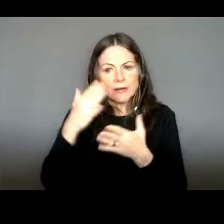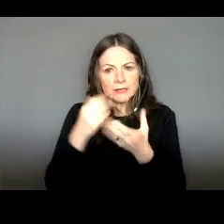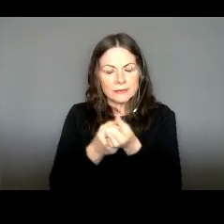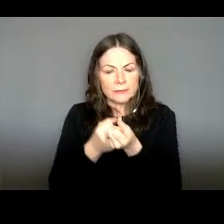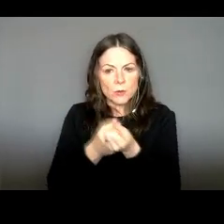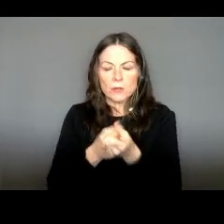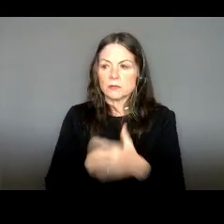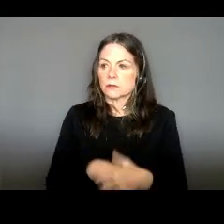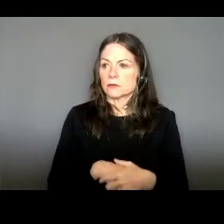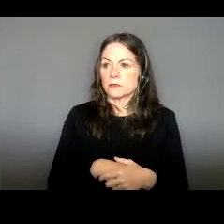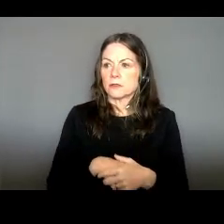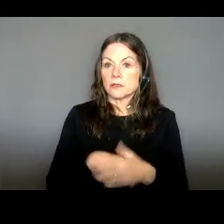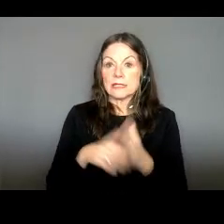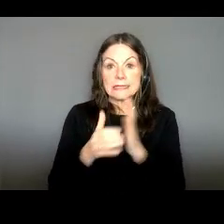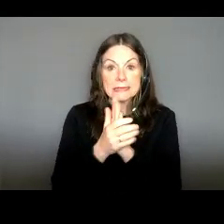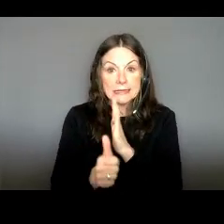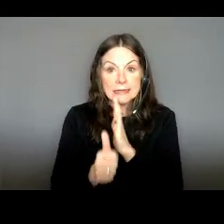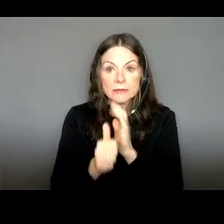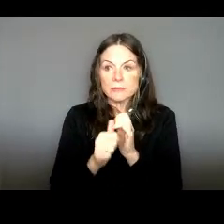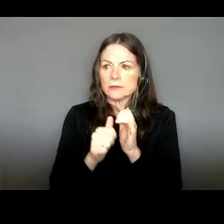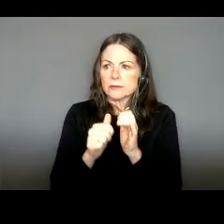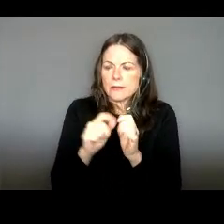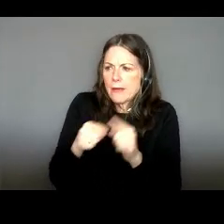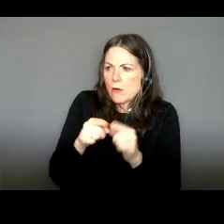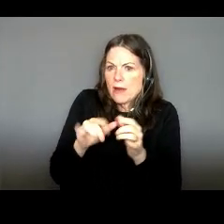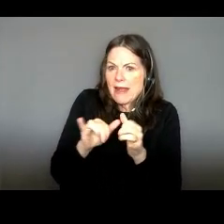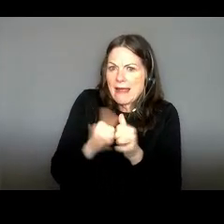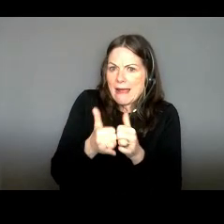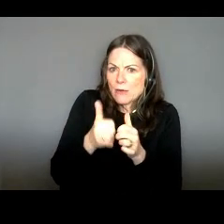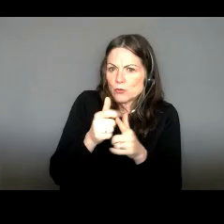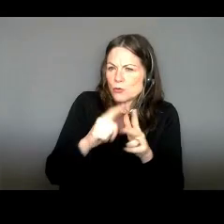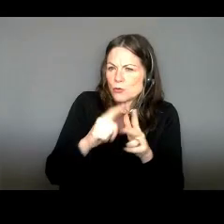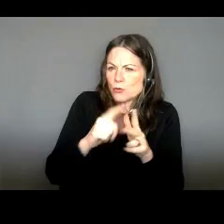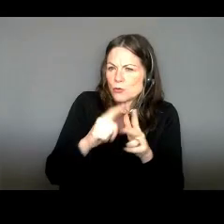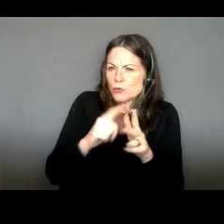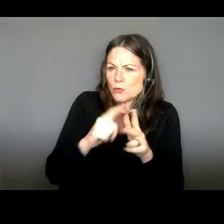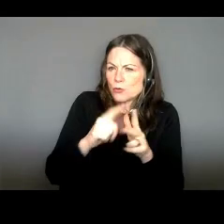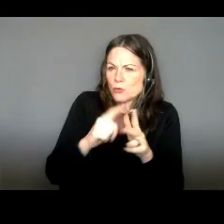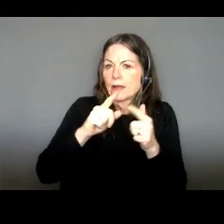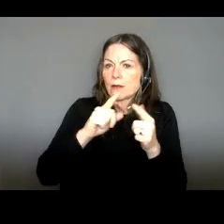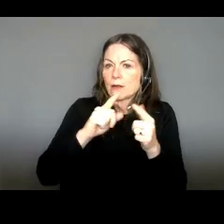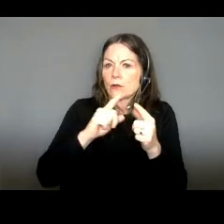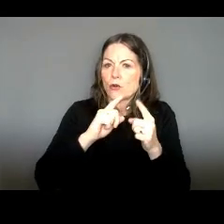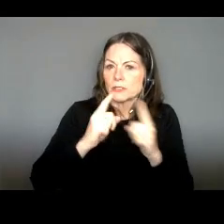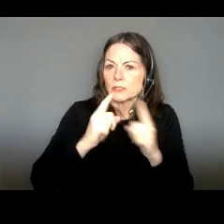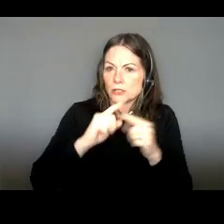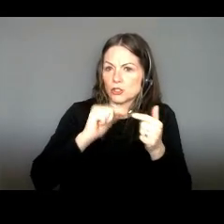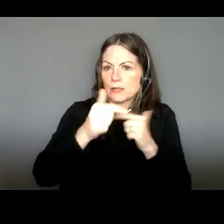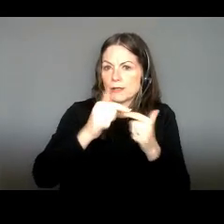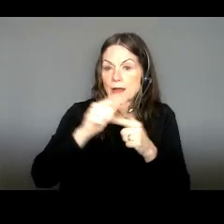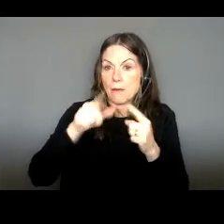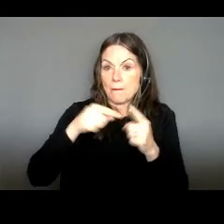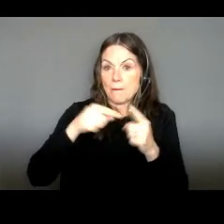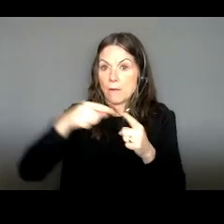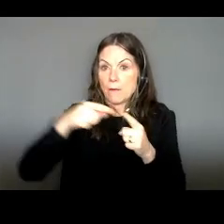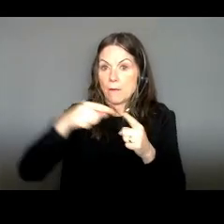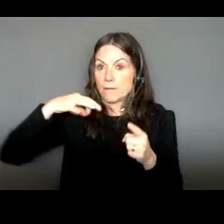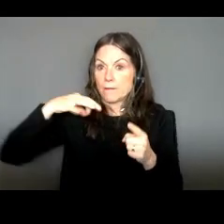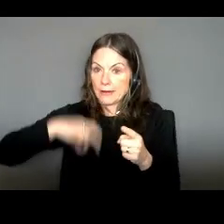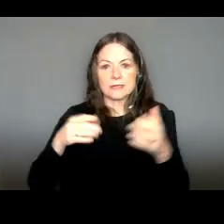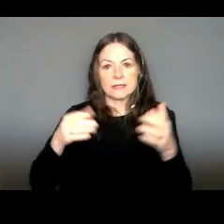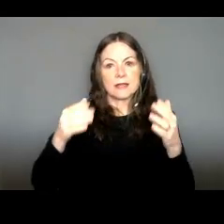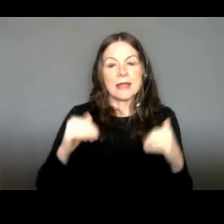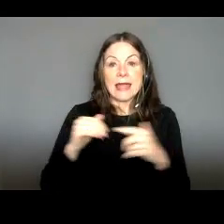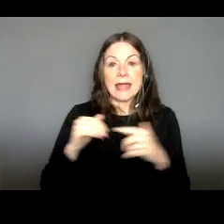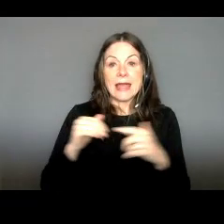like knowing how to start the conversation about the benefits. We also are going to review some tips for using the benefits